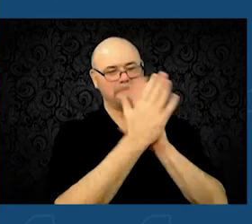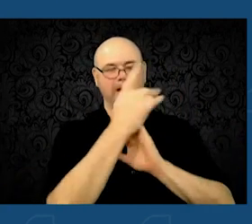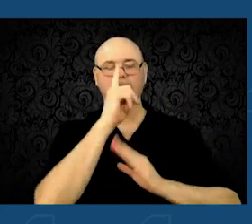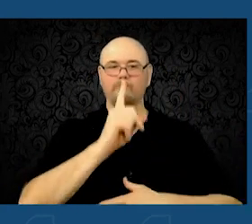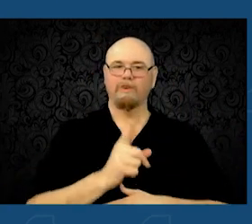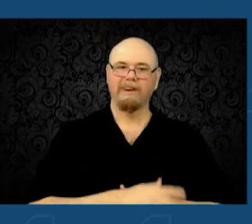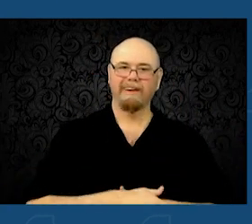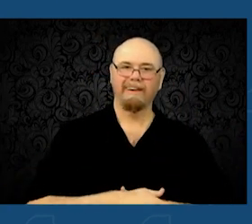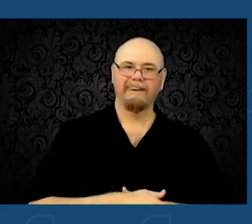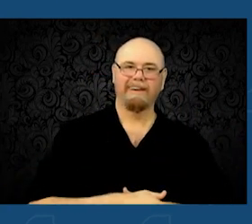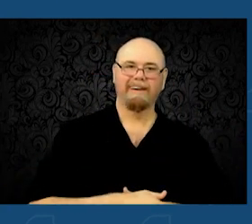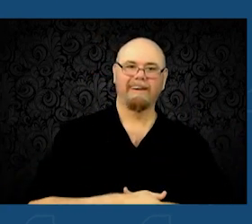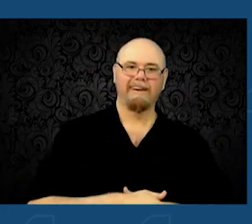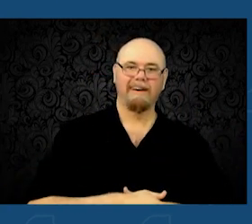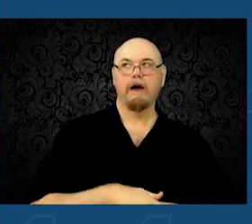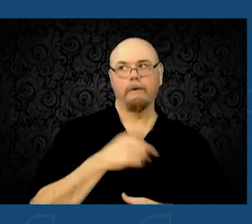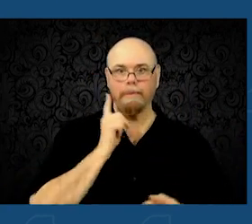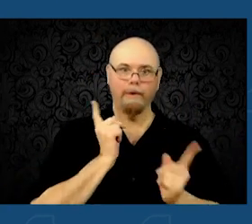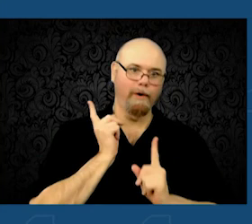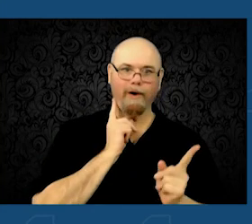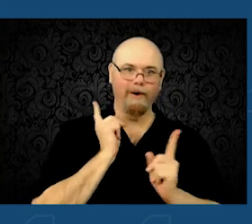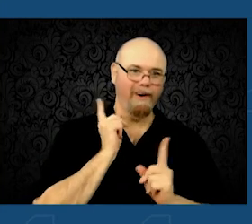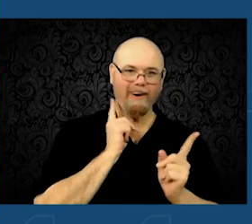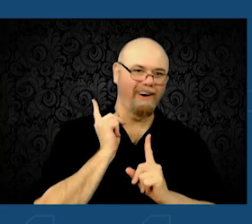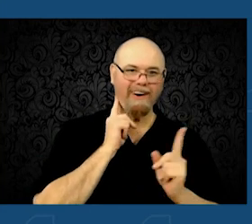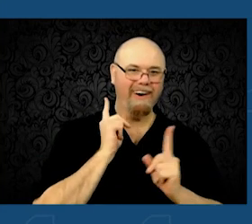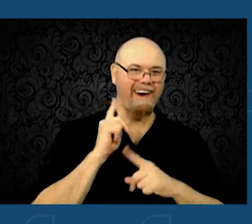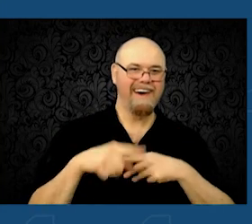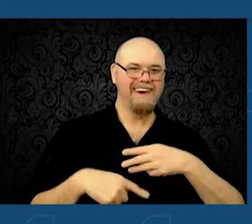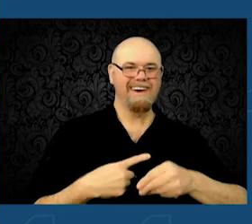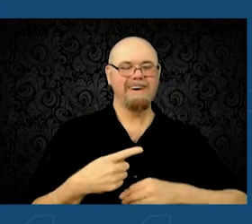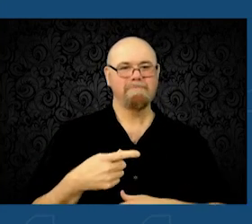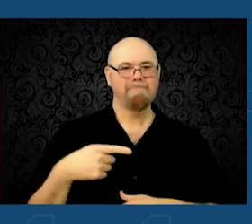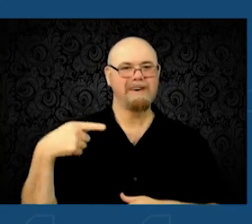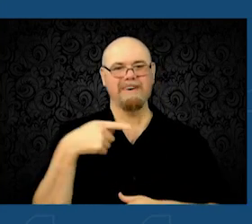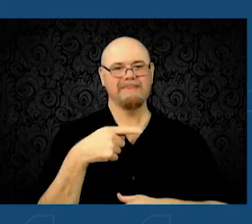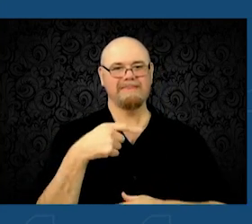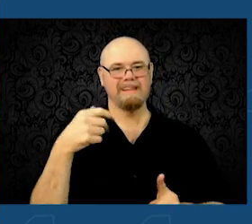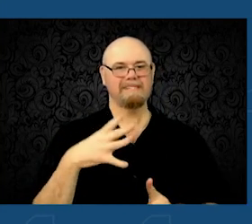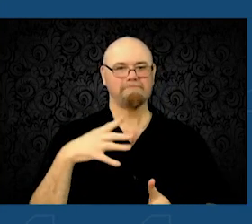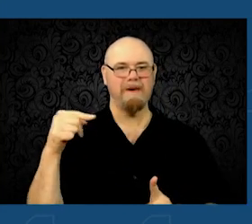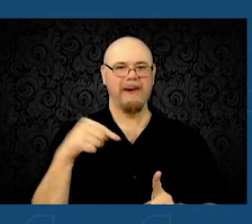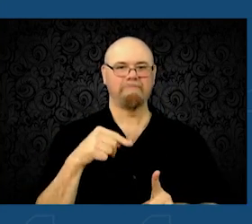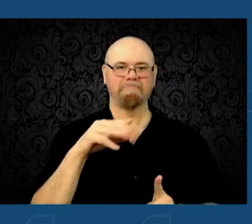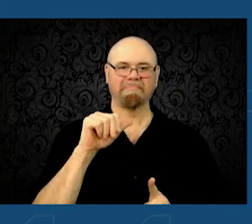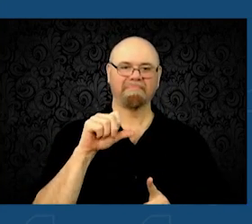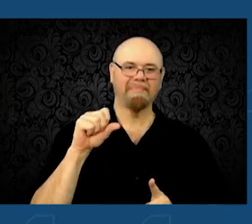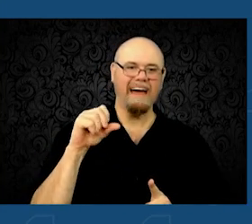heard all day, all morning, about this man right here, Kaz Rodriguez.